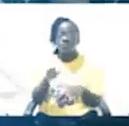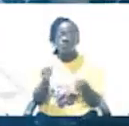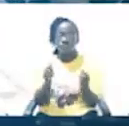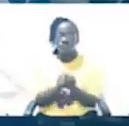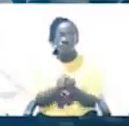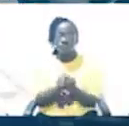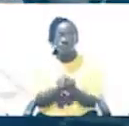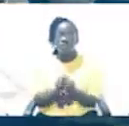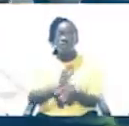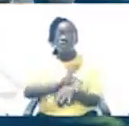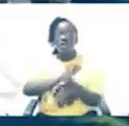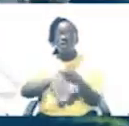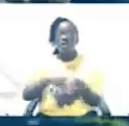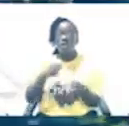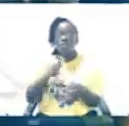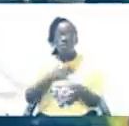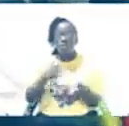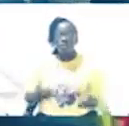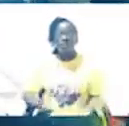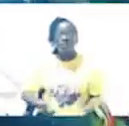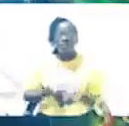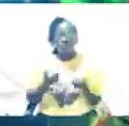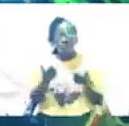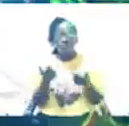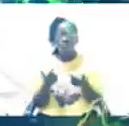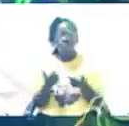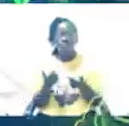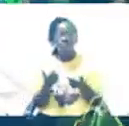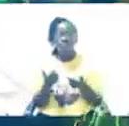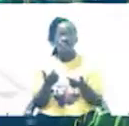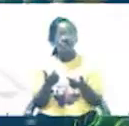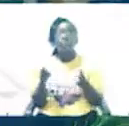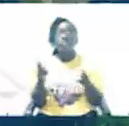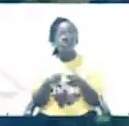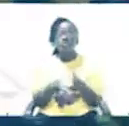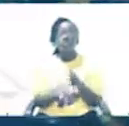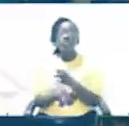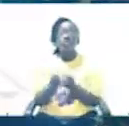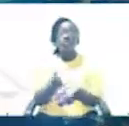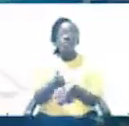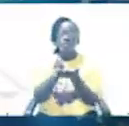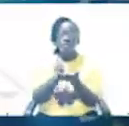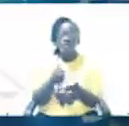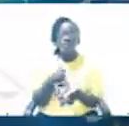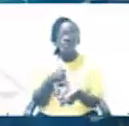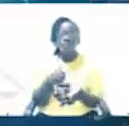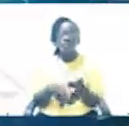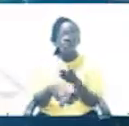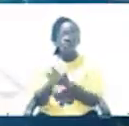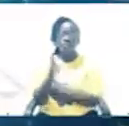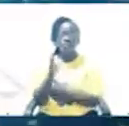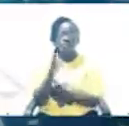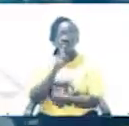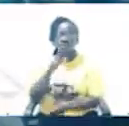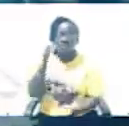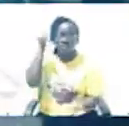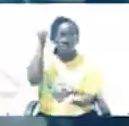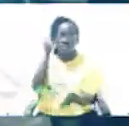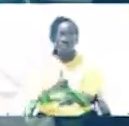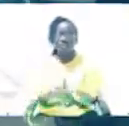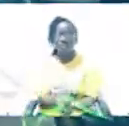him all the days of my life. So help me, God. Amen.